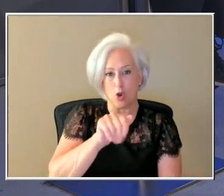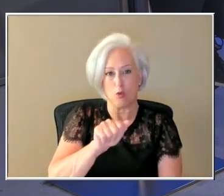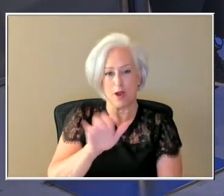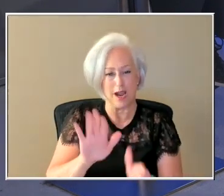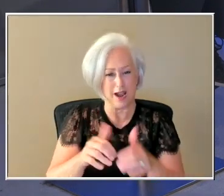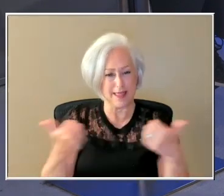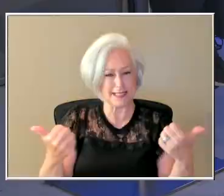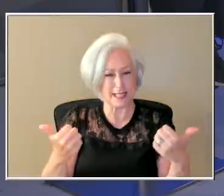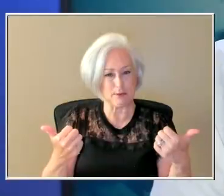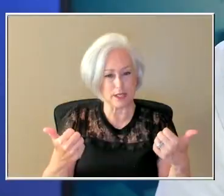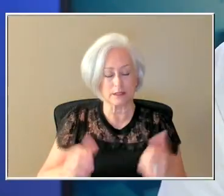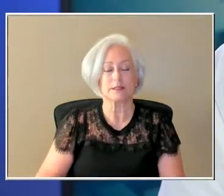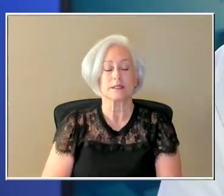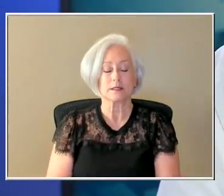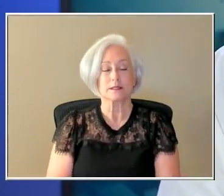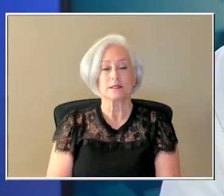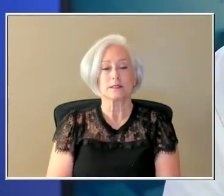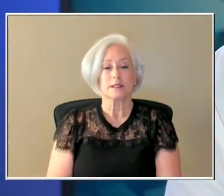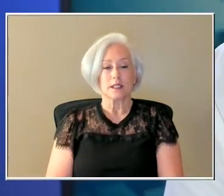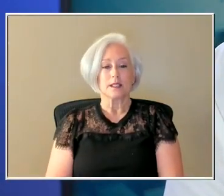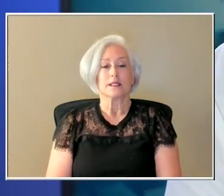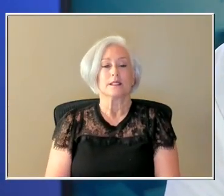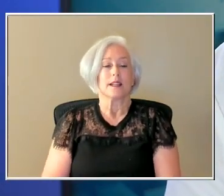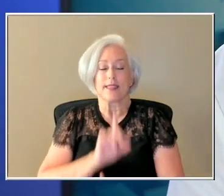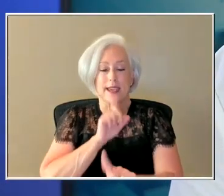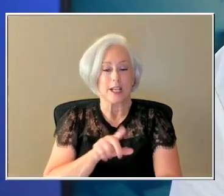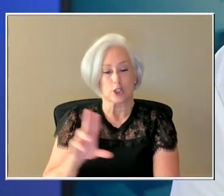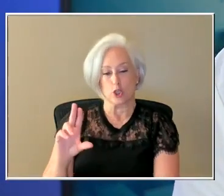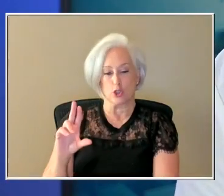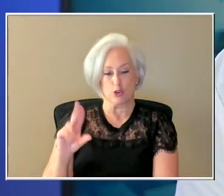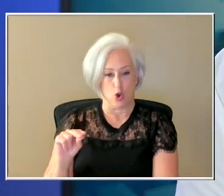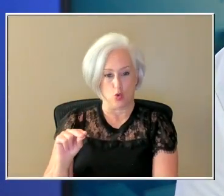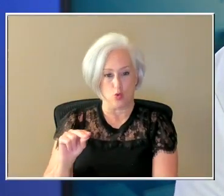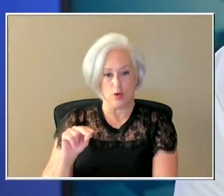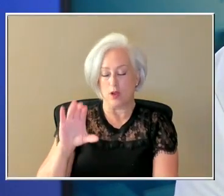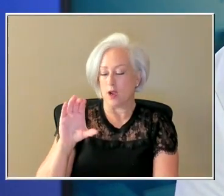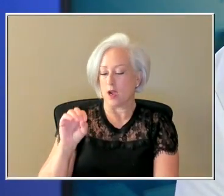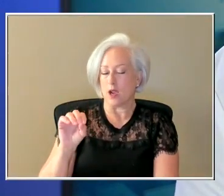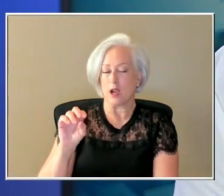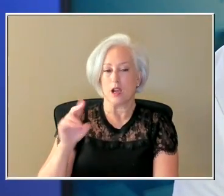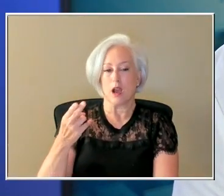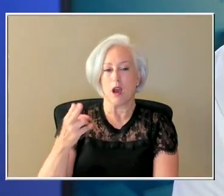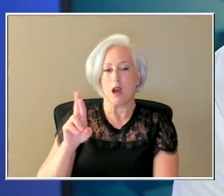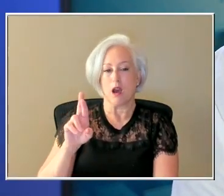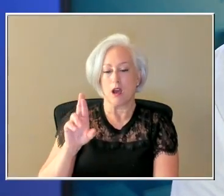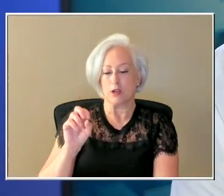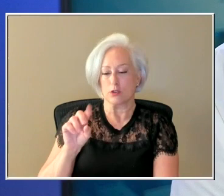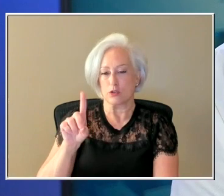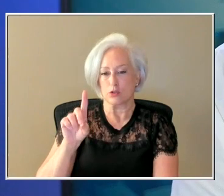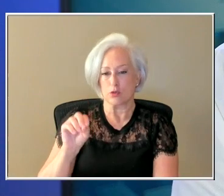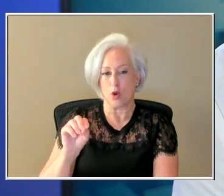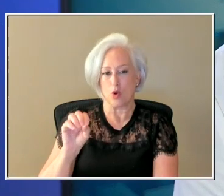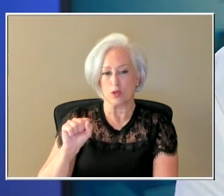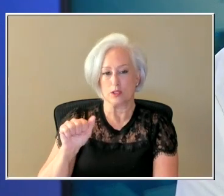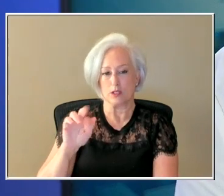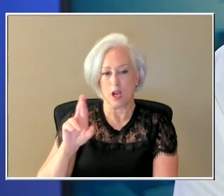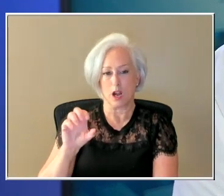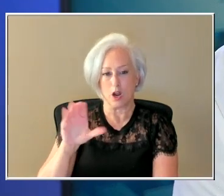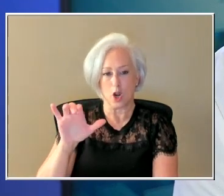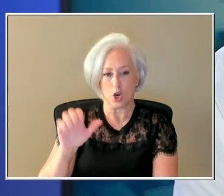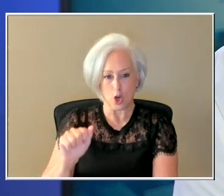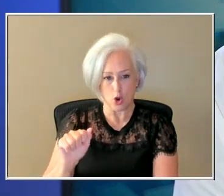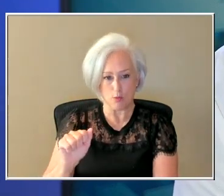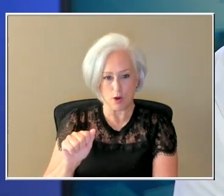Yeah, so the answer is no. And chondrosarcoma, there really is no familial predisposition. There's